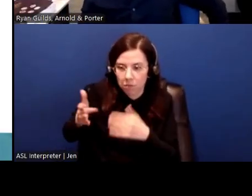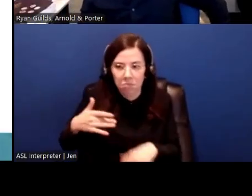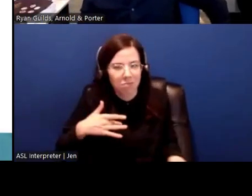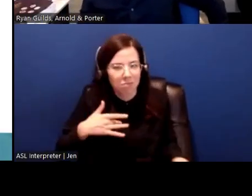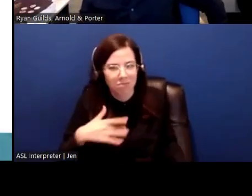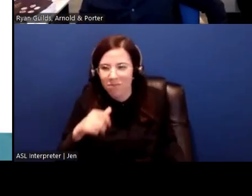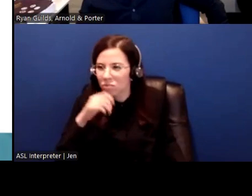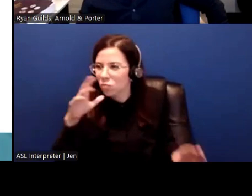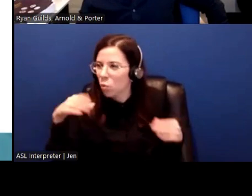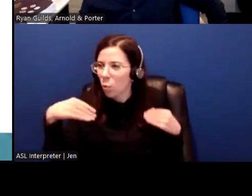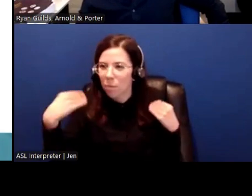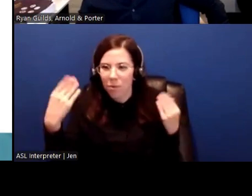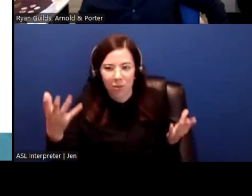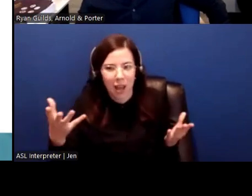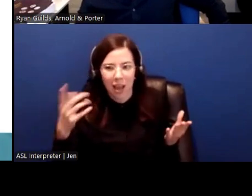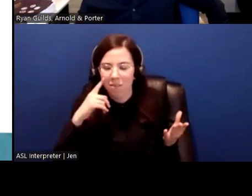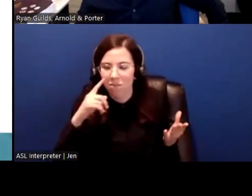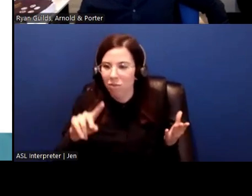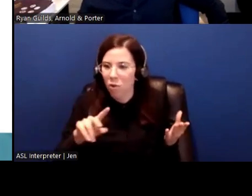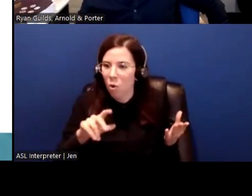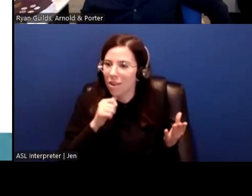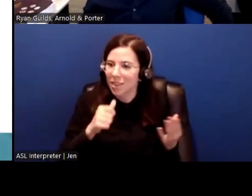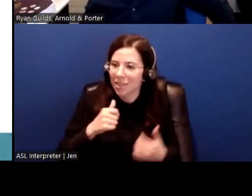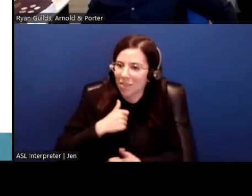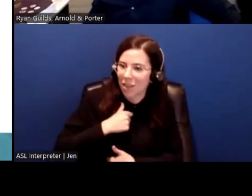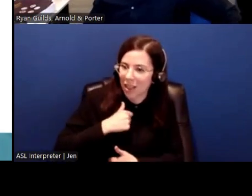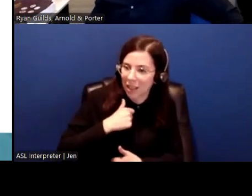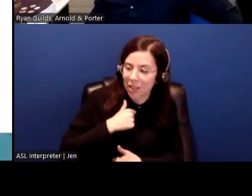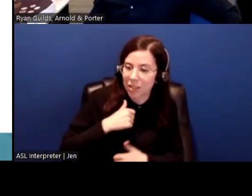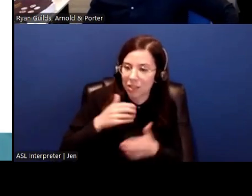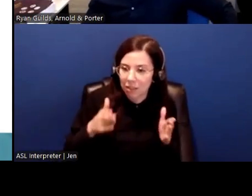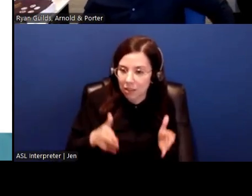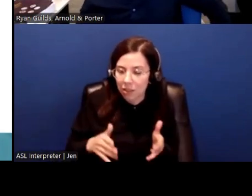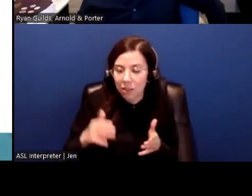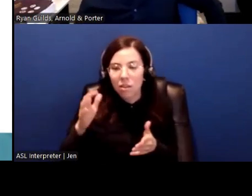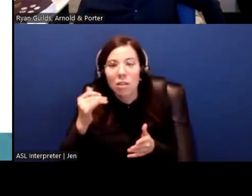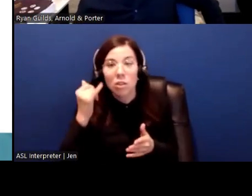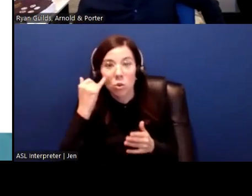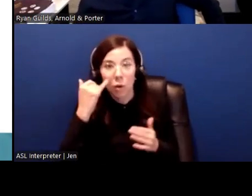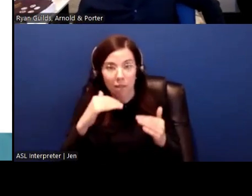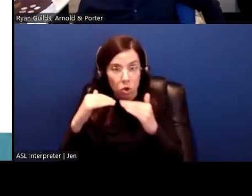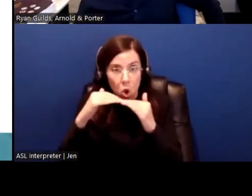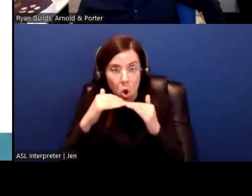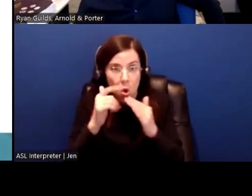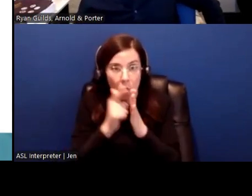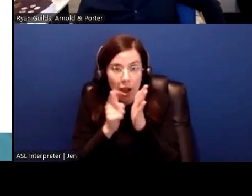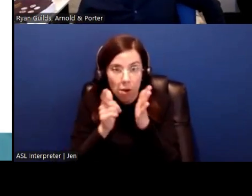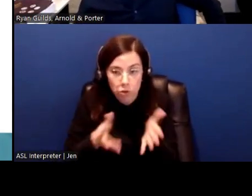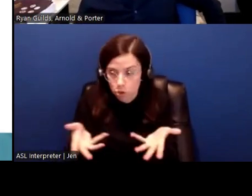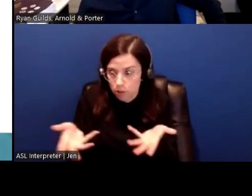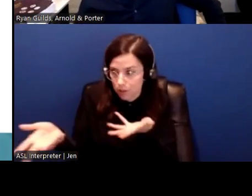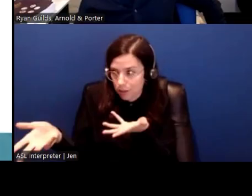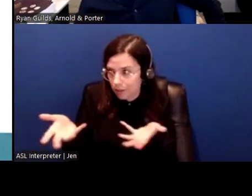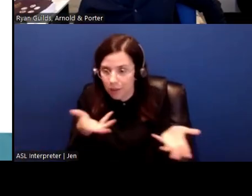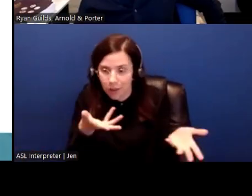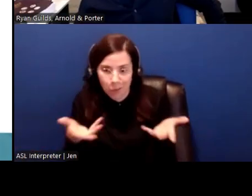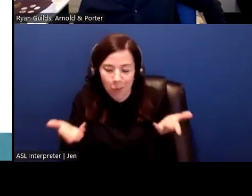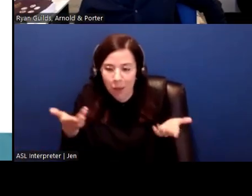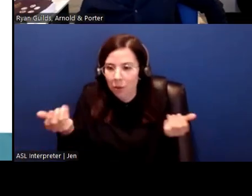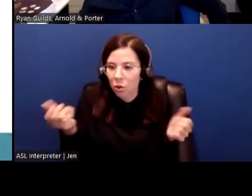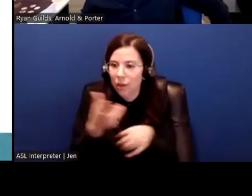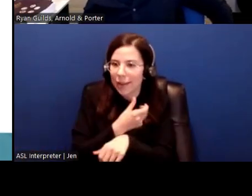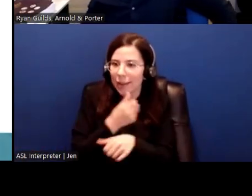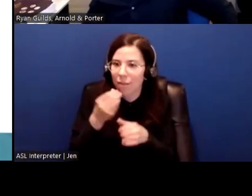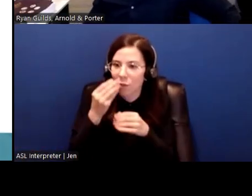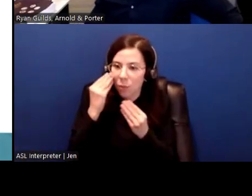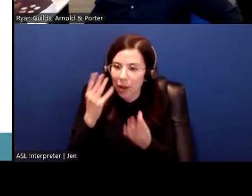that information to civilians. So if you're co-counseling a case, which we'll talk about, you may be able to get that information, but even that victims counsel